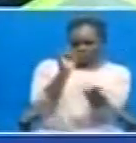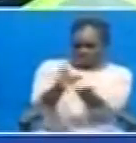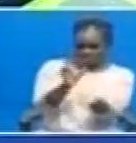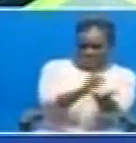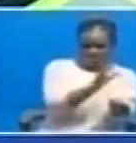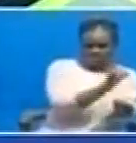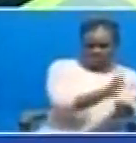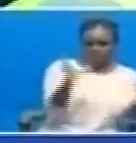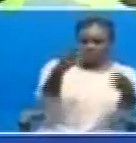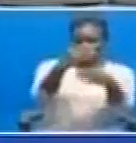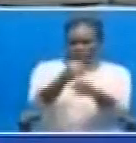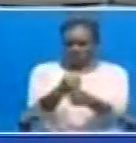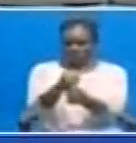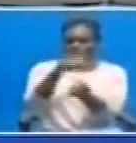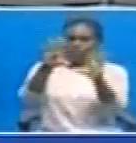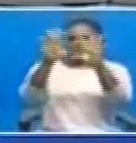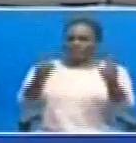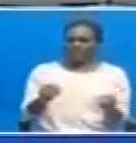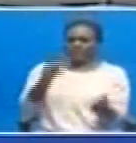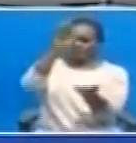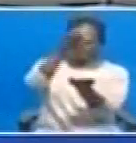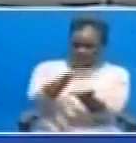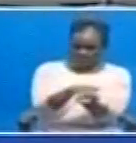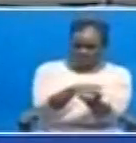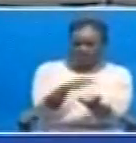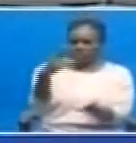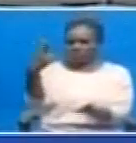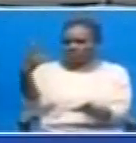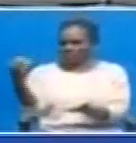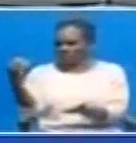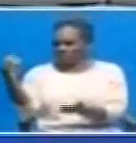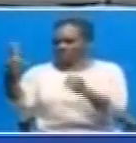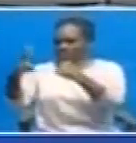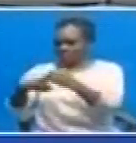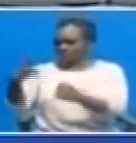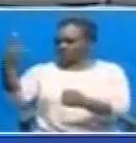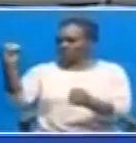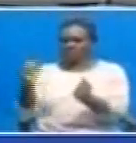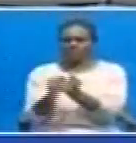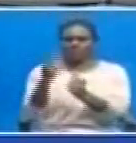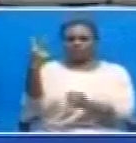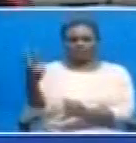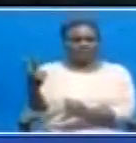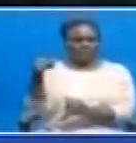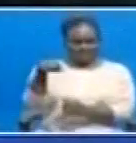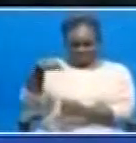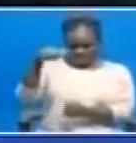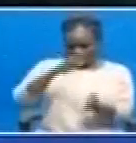tame the company's runaway wage bill, which had doubled in size between 2007 and 2012. This